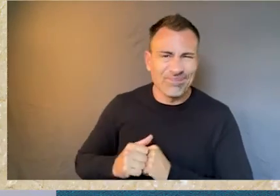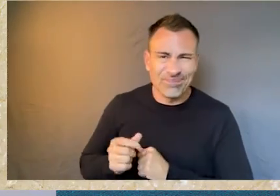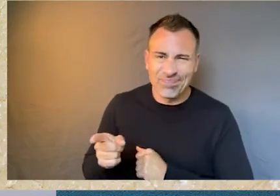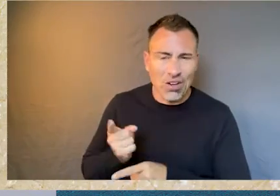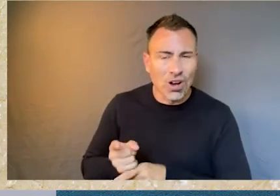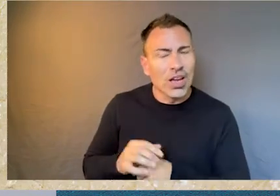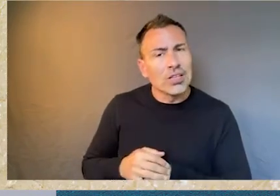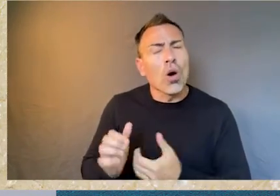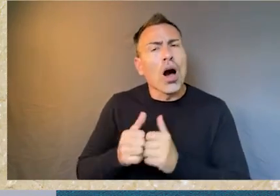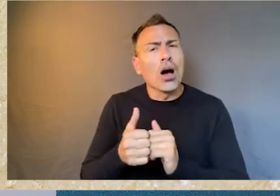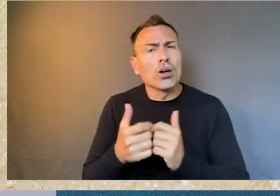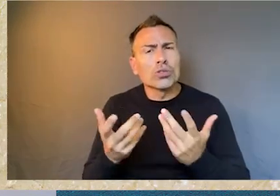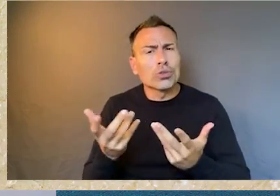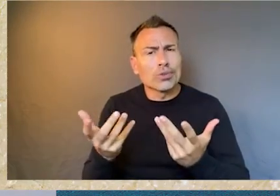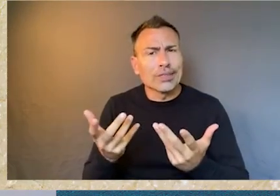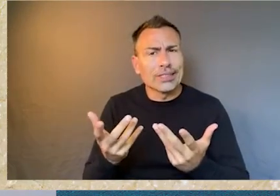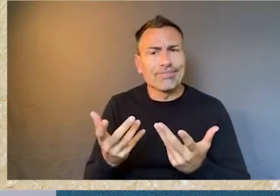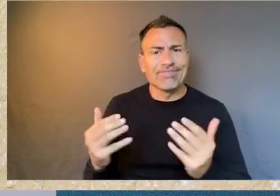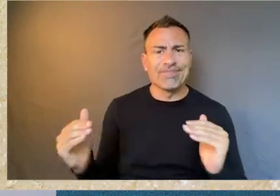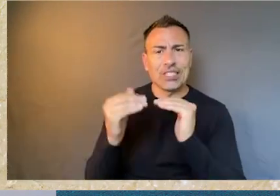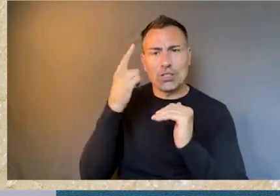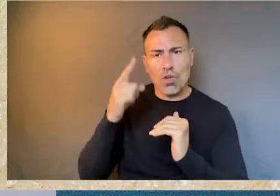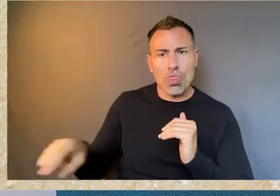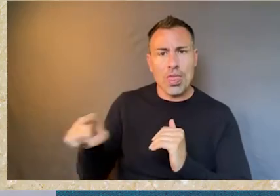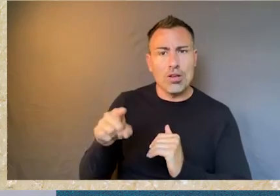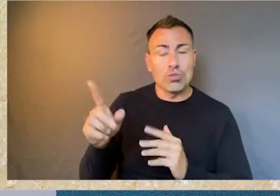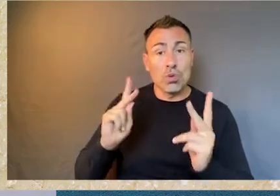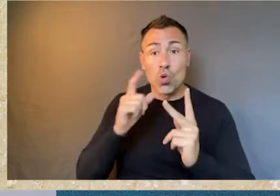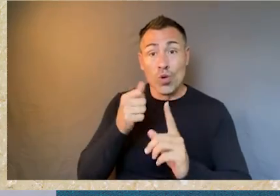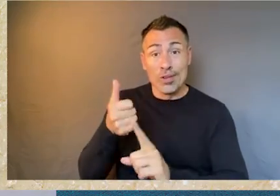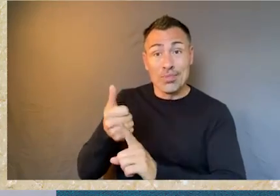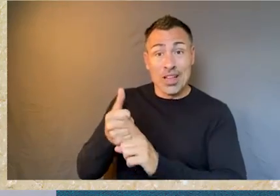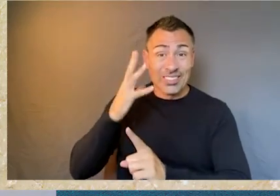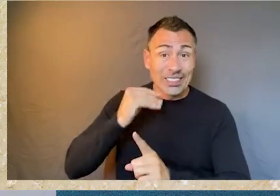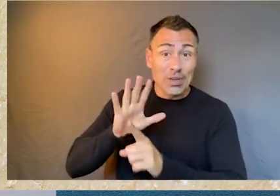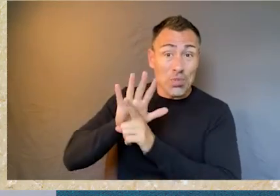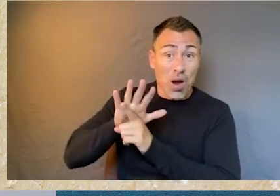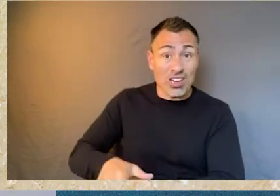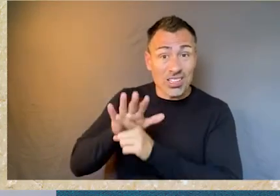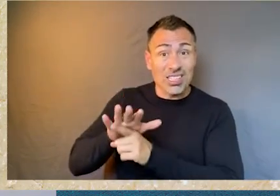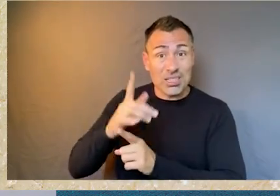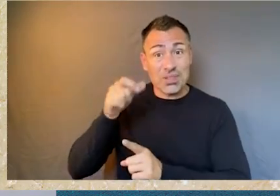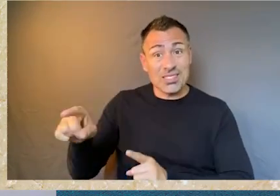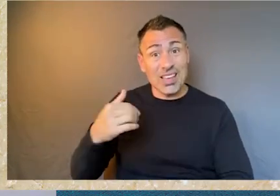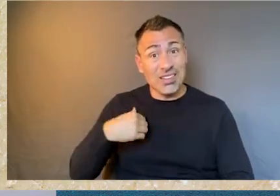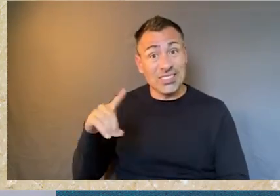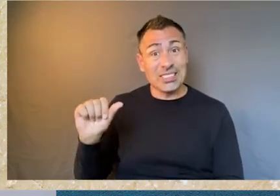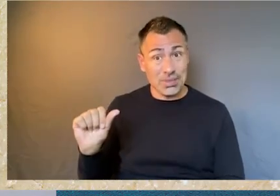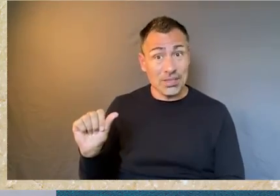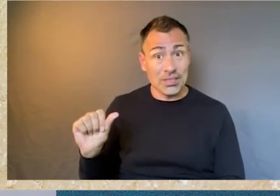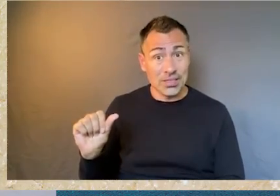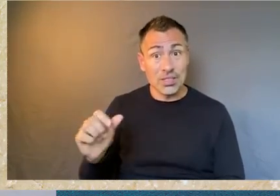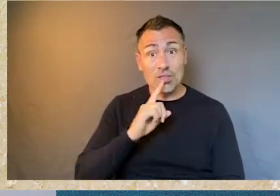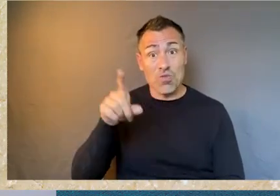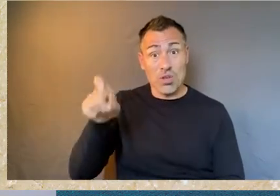have been marginalized because they're living with a disability, so that now we really make the